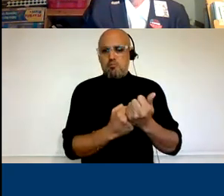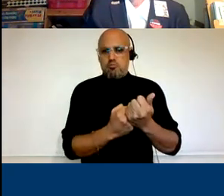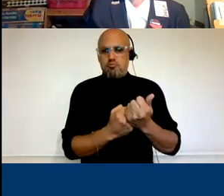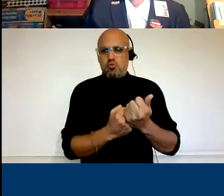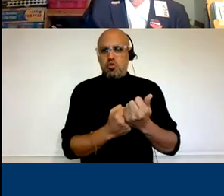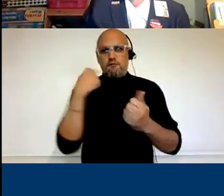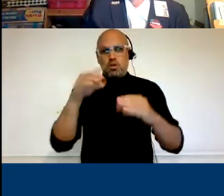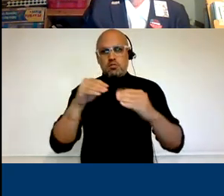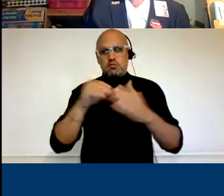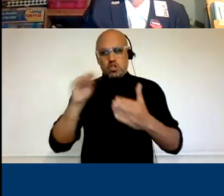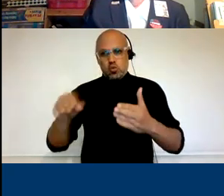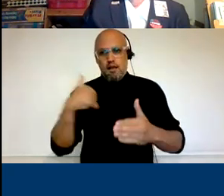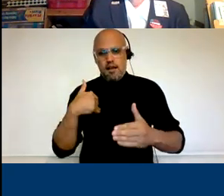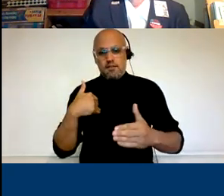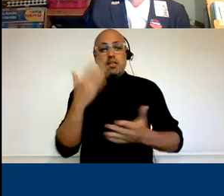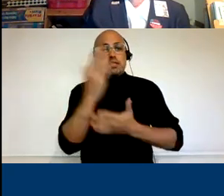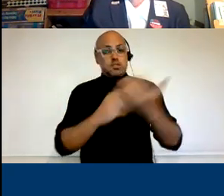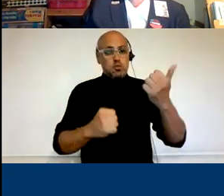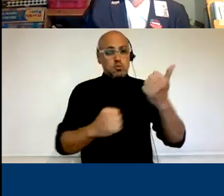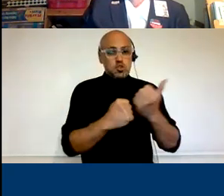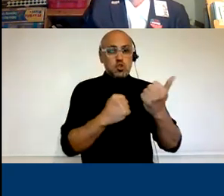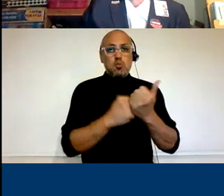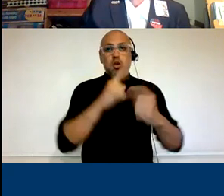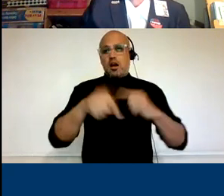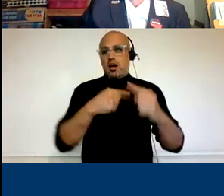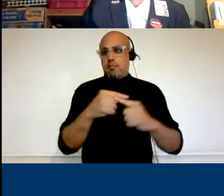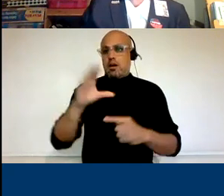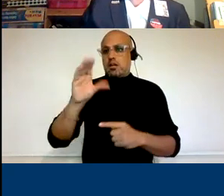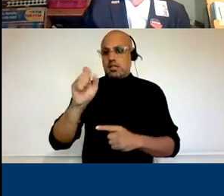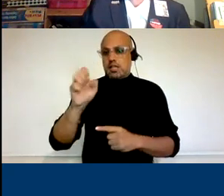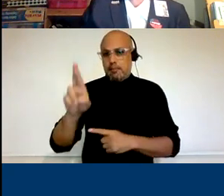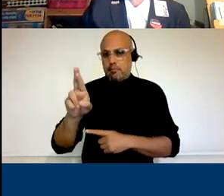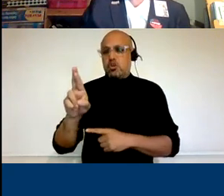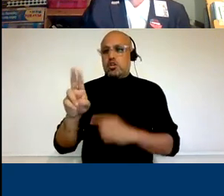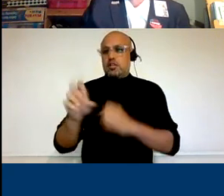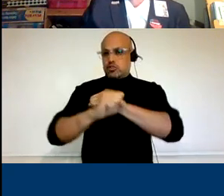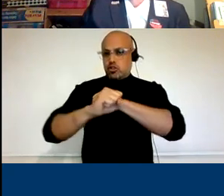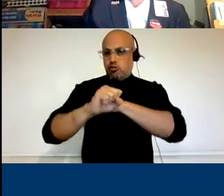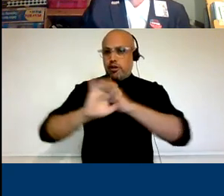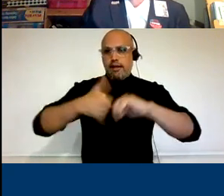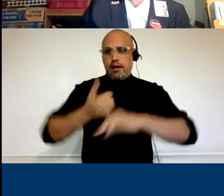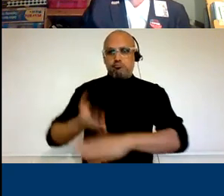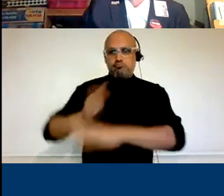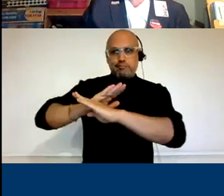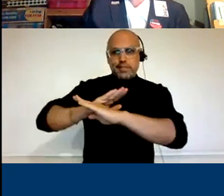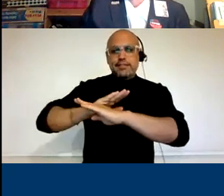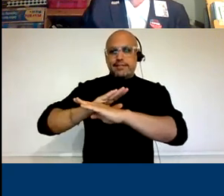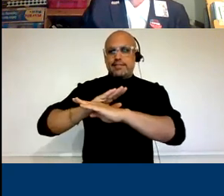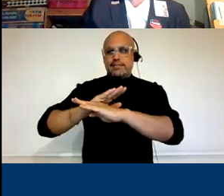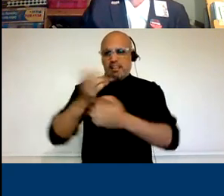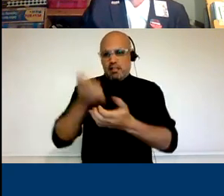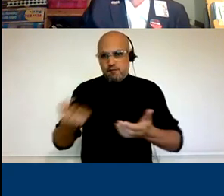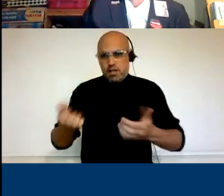students. Some of this support is about the cybersecurity, how we protect our devices, make sure they are filtered, they are